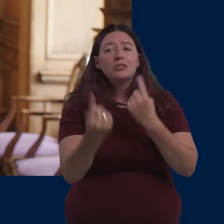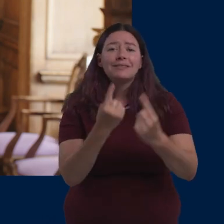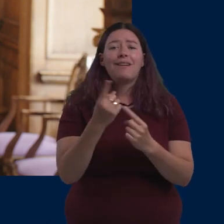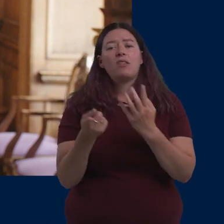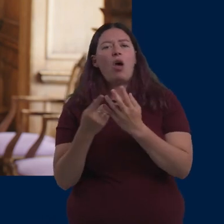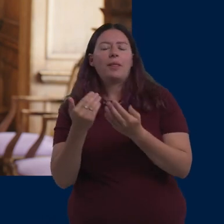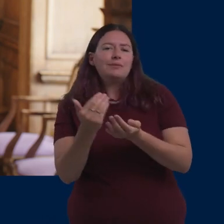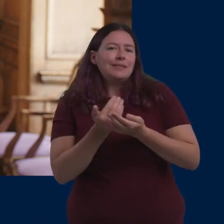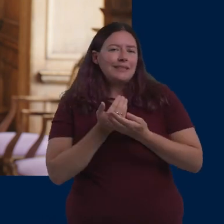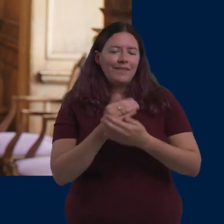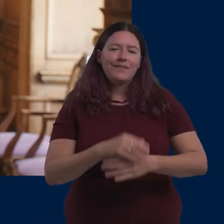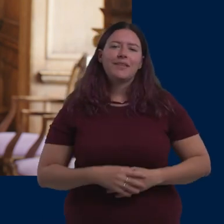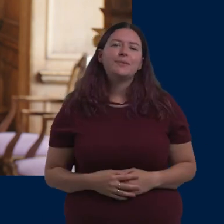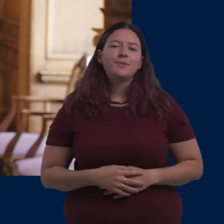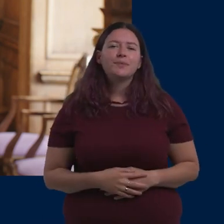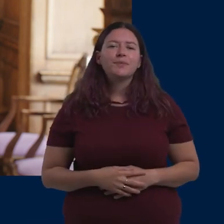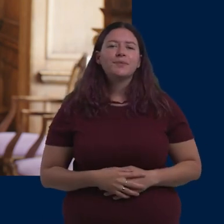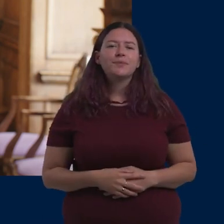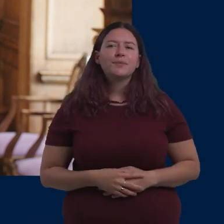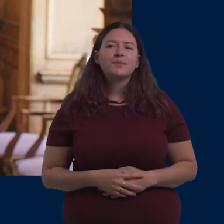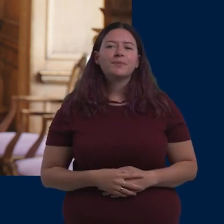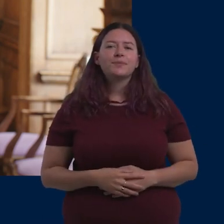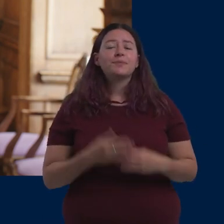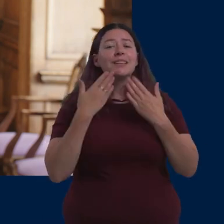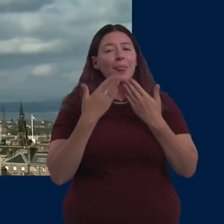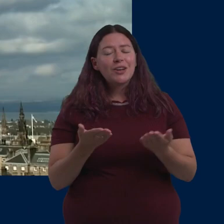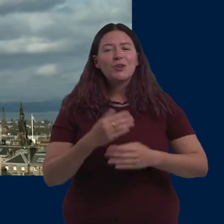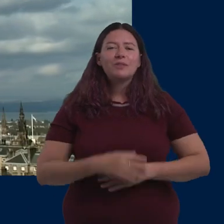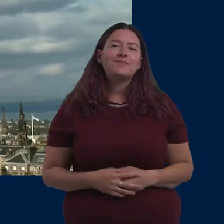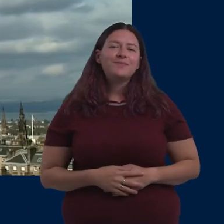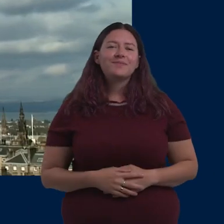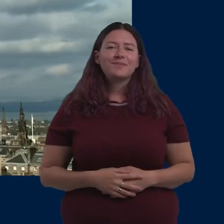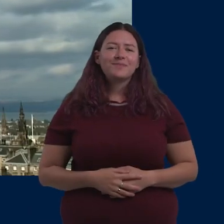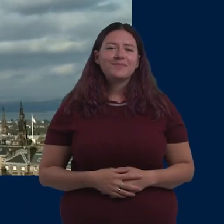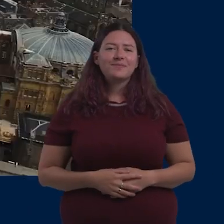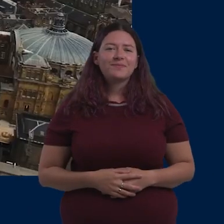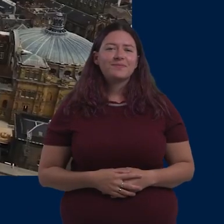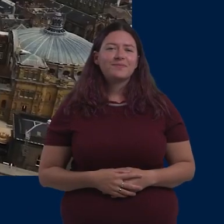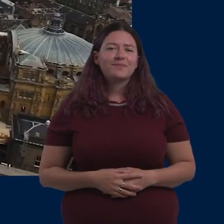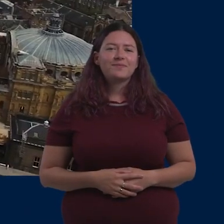yourselves and others safe and secure. Thank you all.